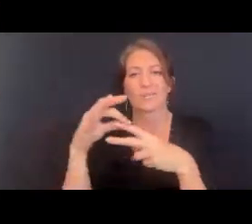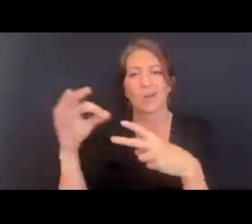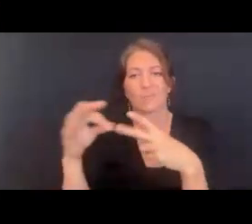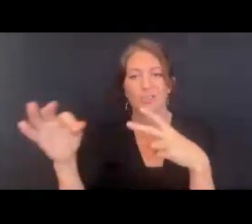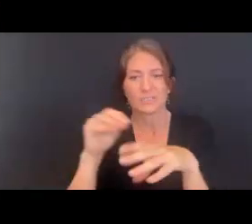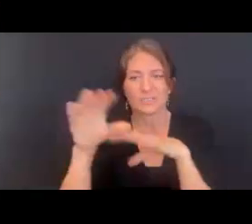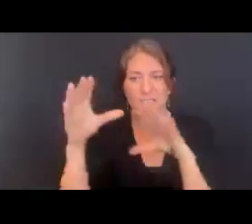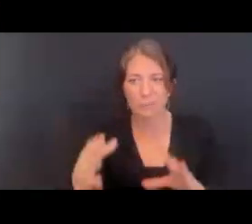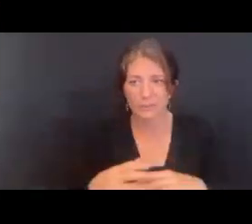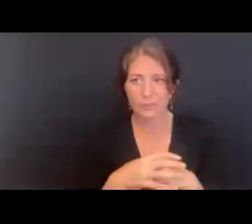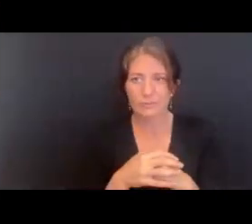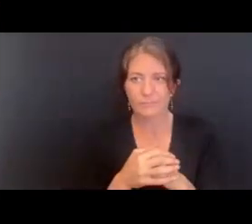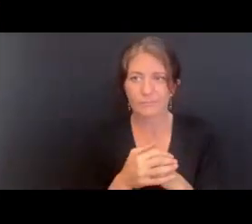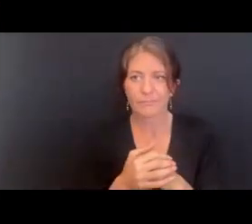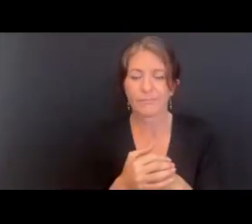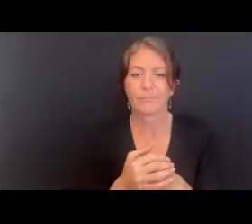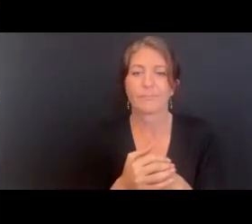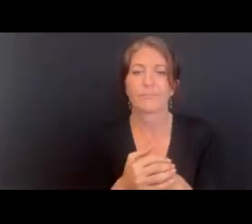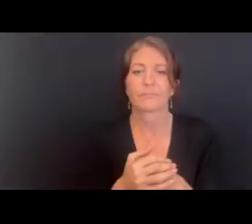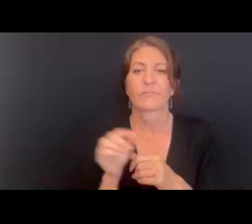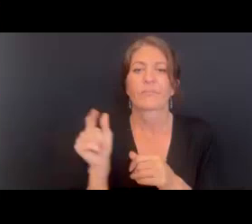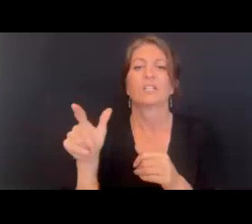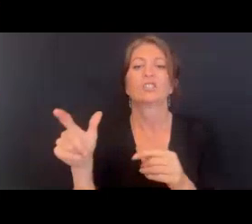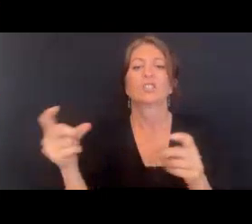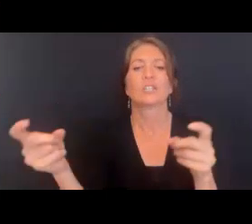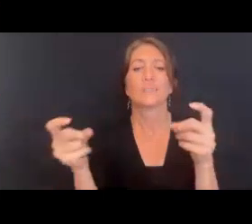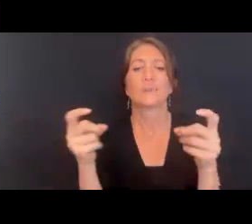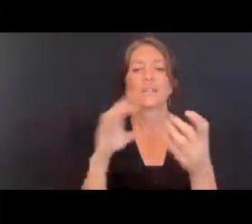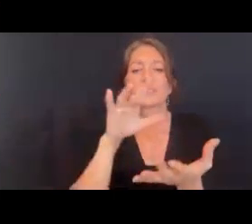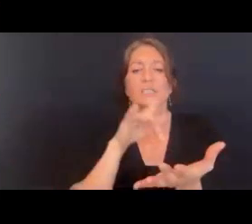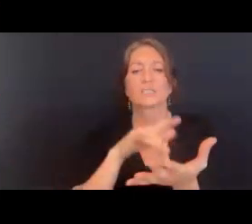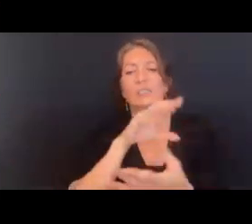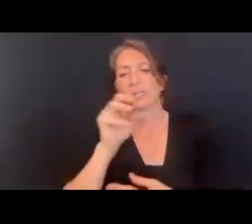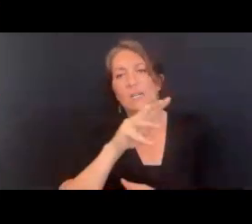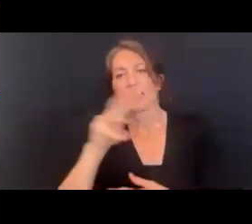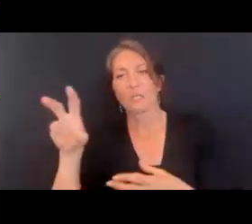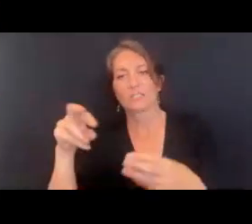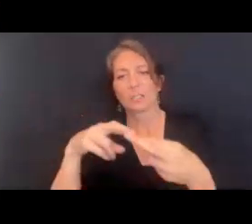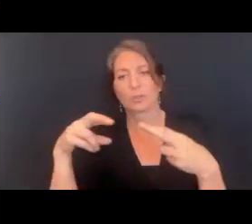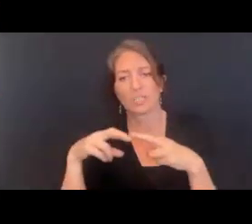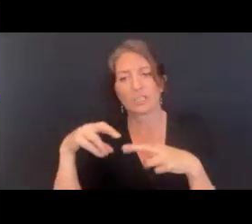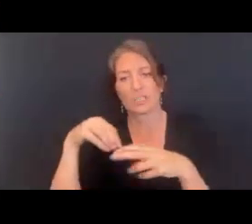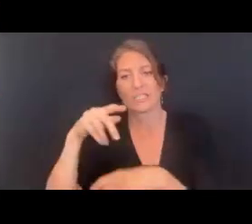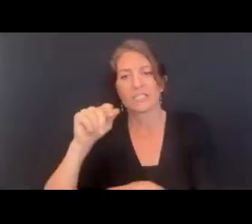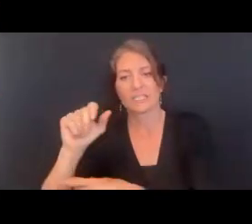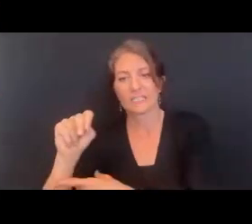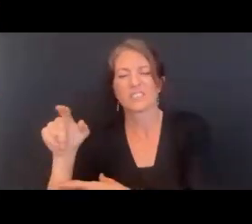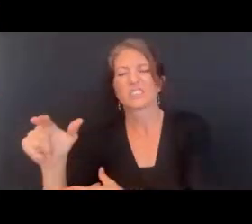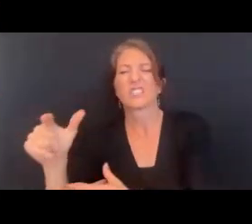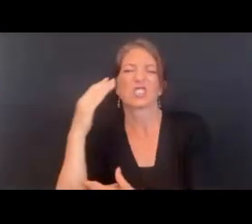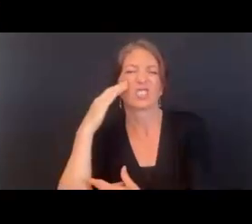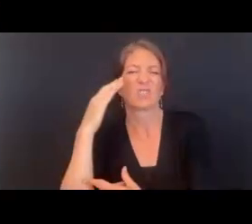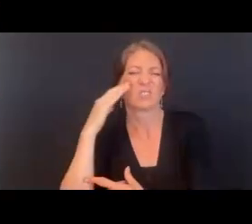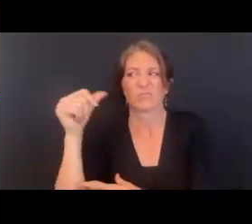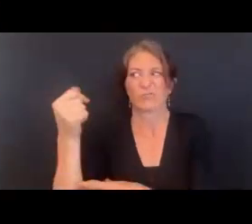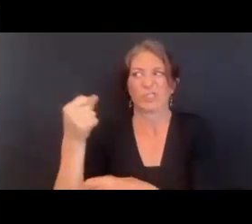and western regions of Kansas, and has over 10 years experience in ADRC.